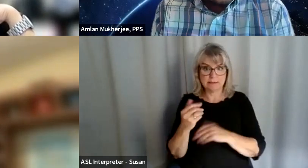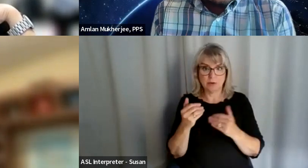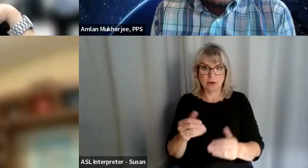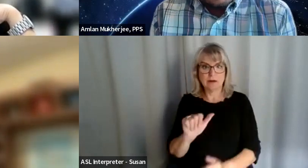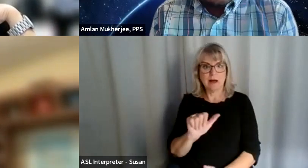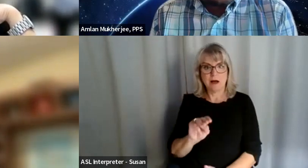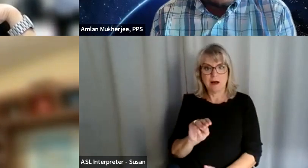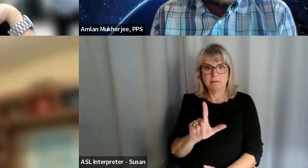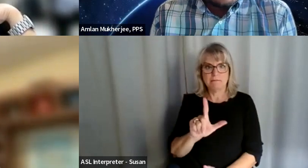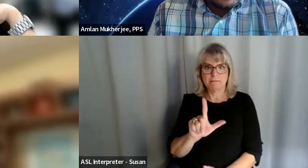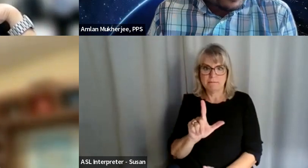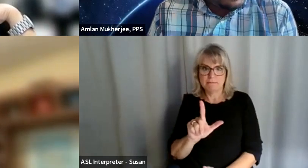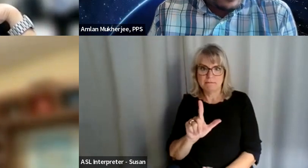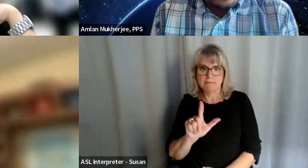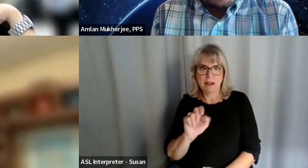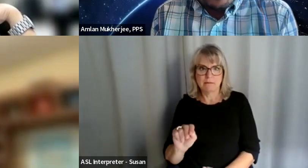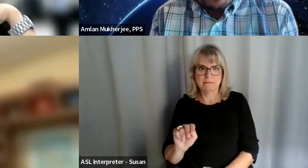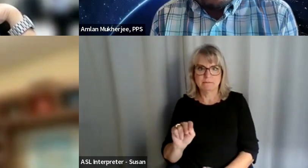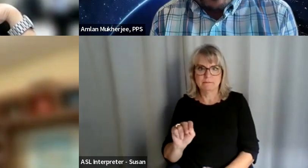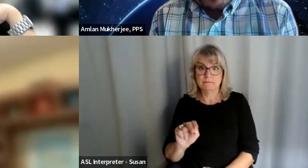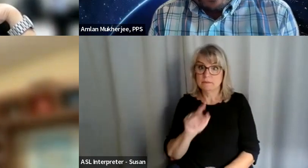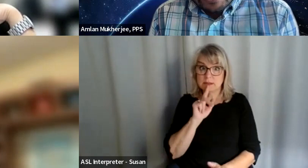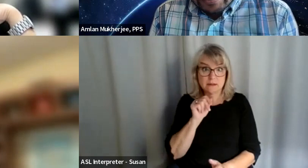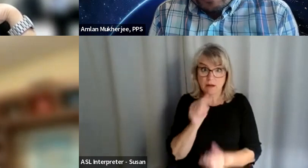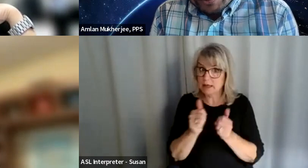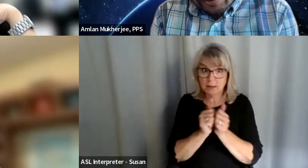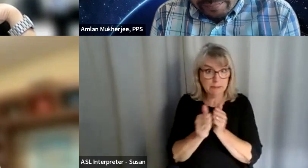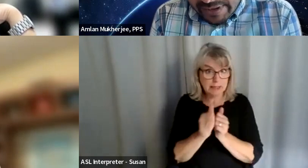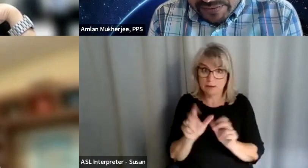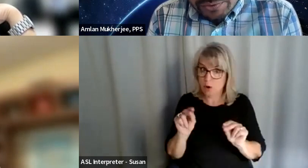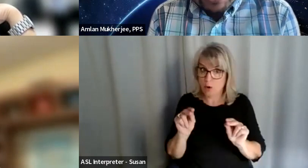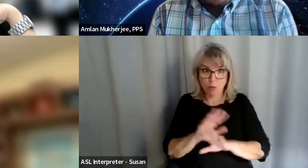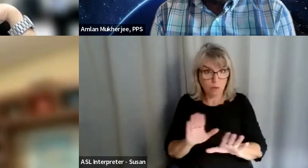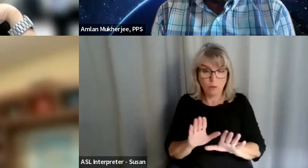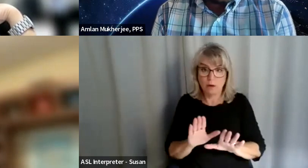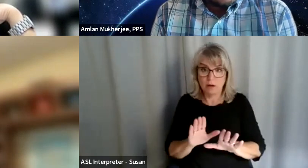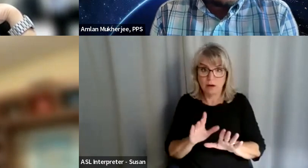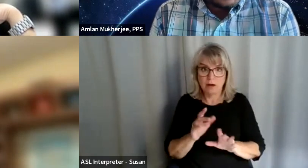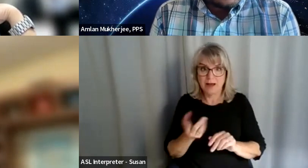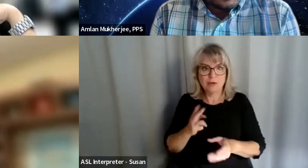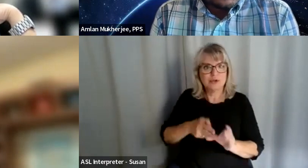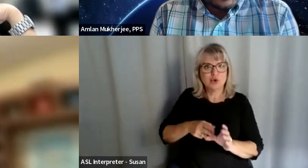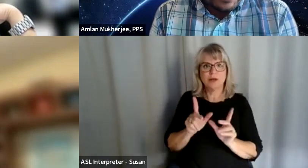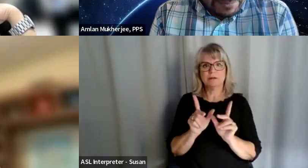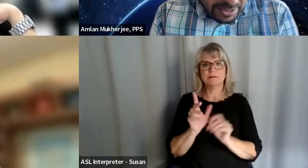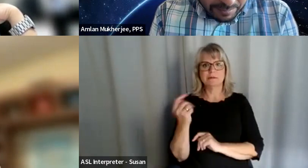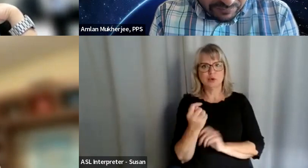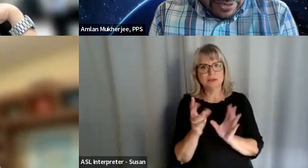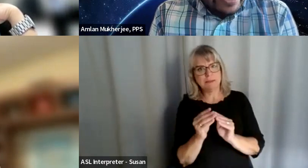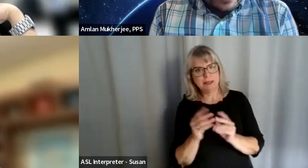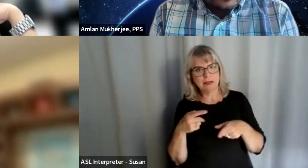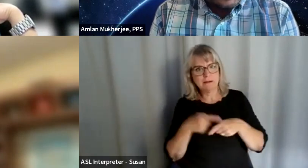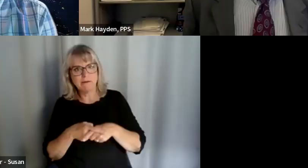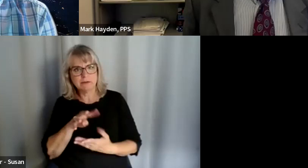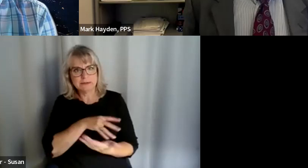absolutely. Thank you, Luke. No, and it's not competing. I think I couldn't make the Tuesday meeting because I had a conflict, direct conflict at the time. But I'm